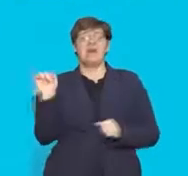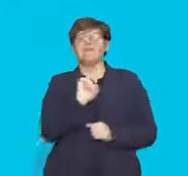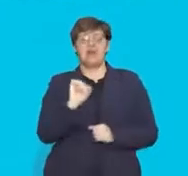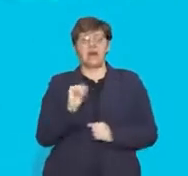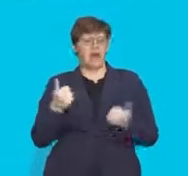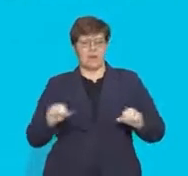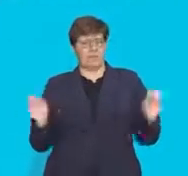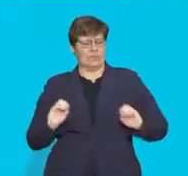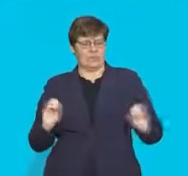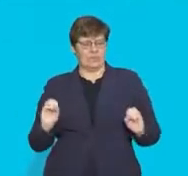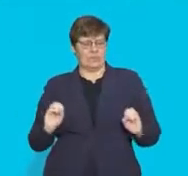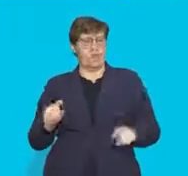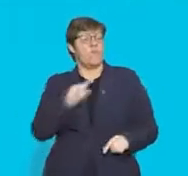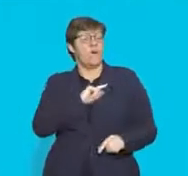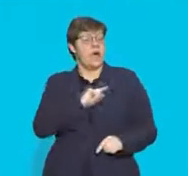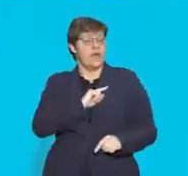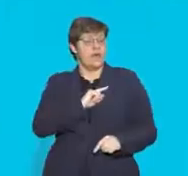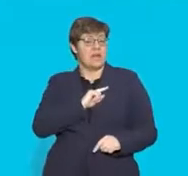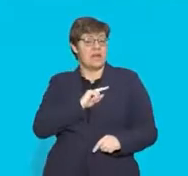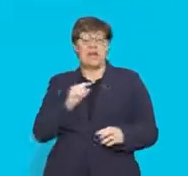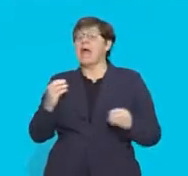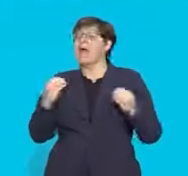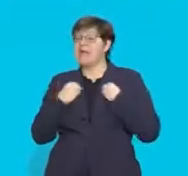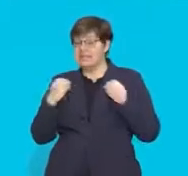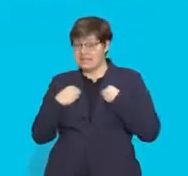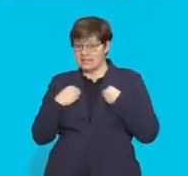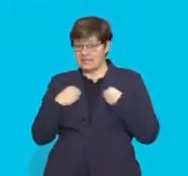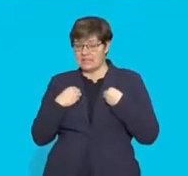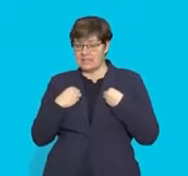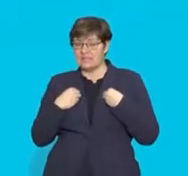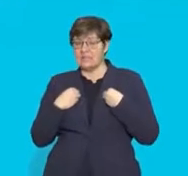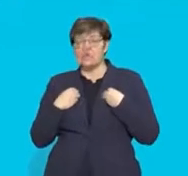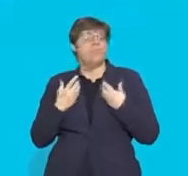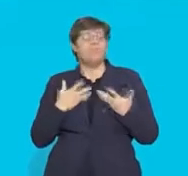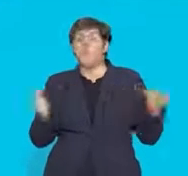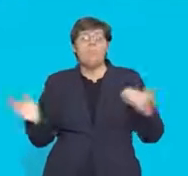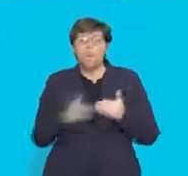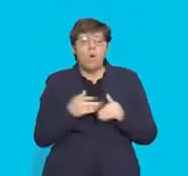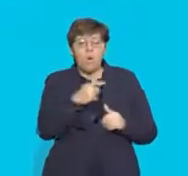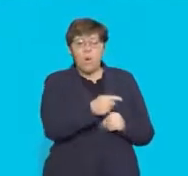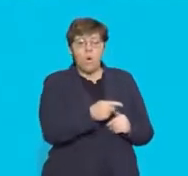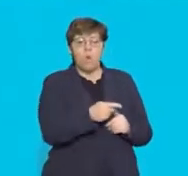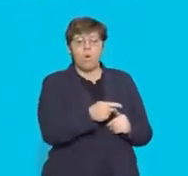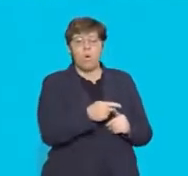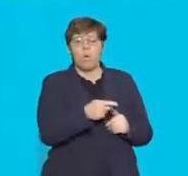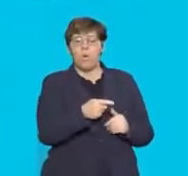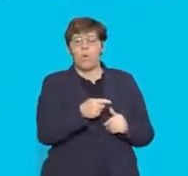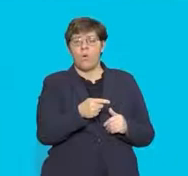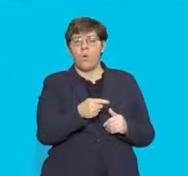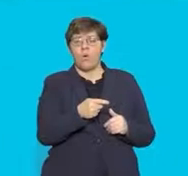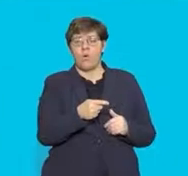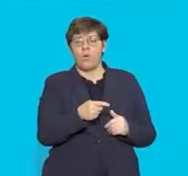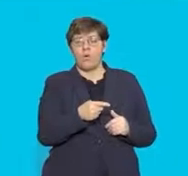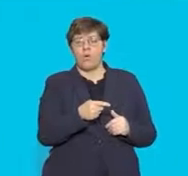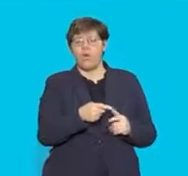vehicle's account. Why not? Because the asset, or whatever asset, it may be equipment, is no longer in the asset account. It's